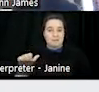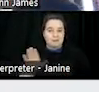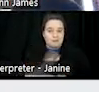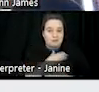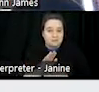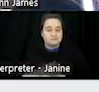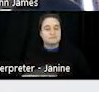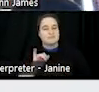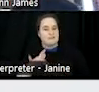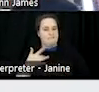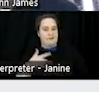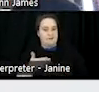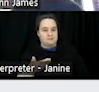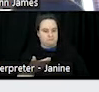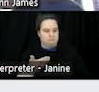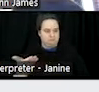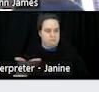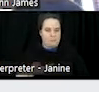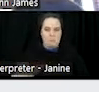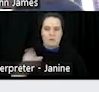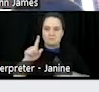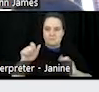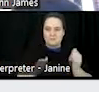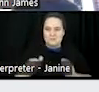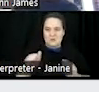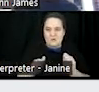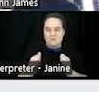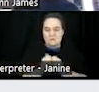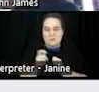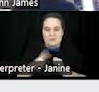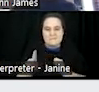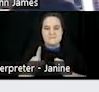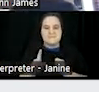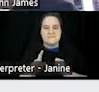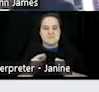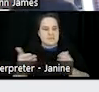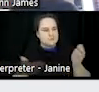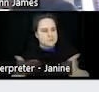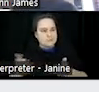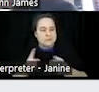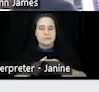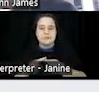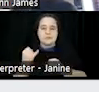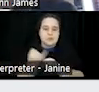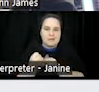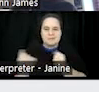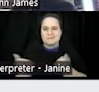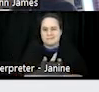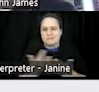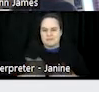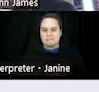that's what made me feel welcome, was going to the show with them, and they've introduced me to the campus and everything. And now,